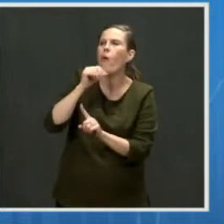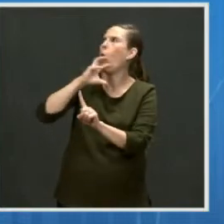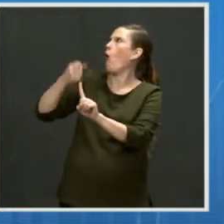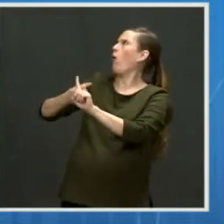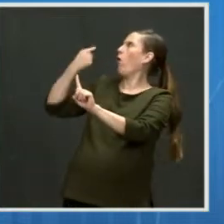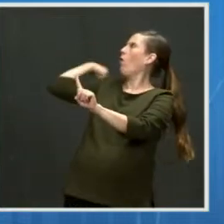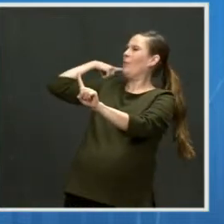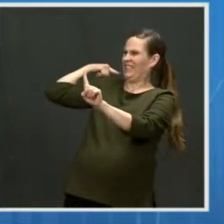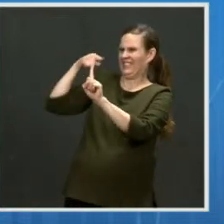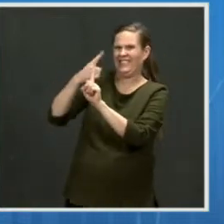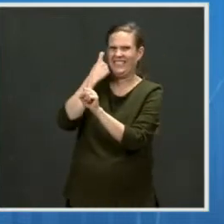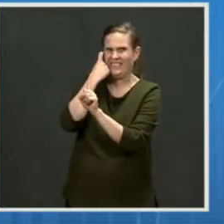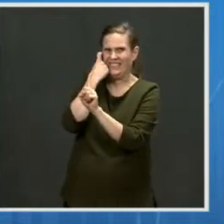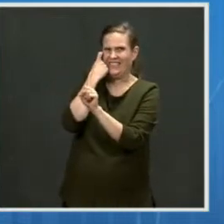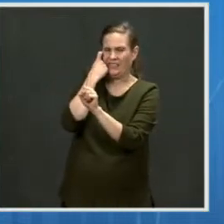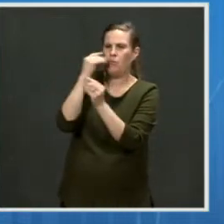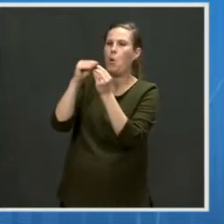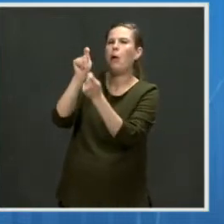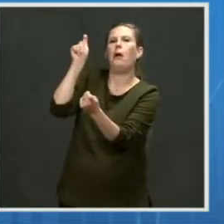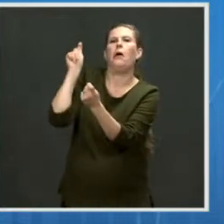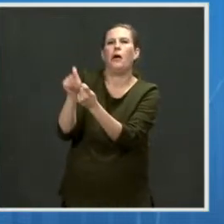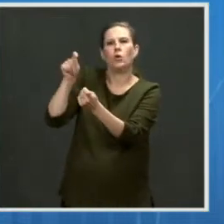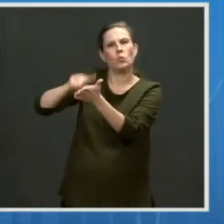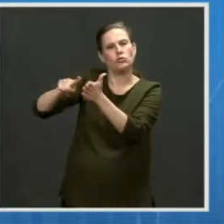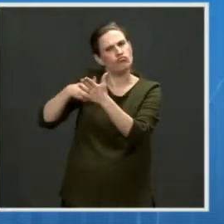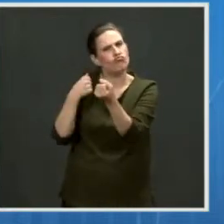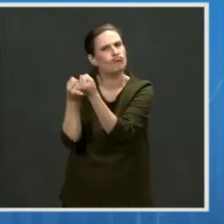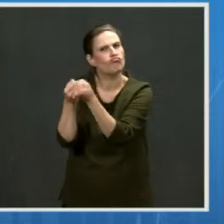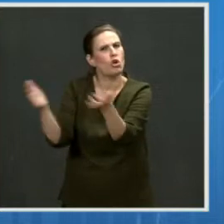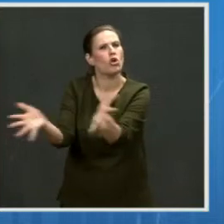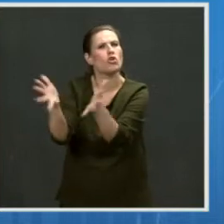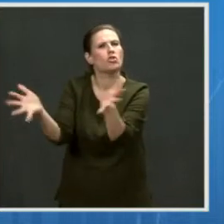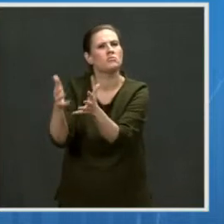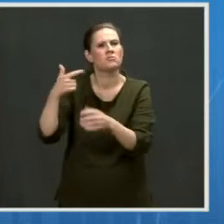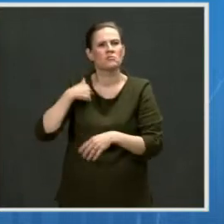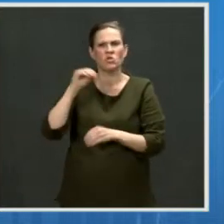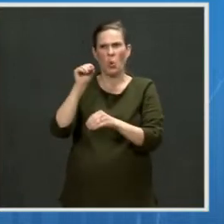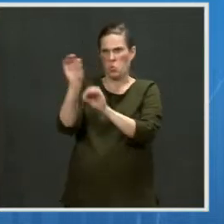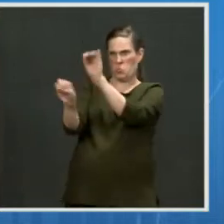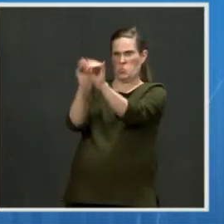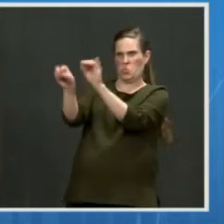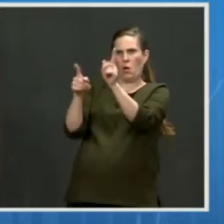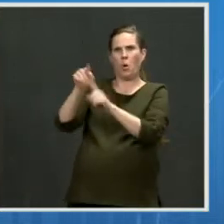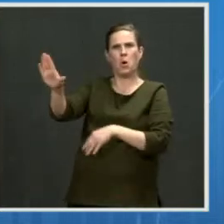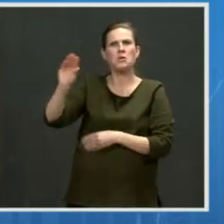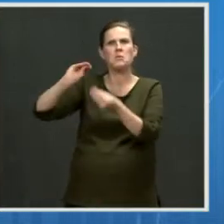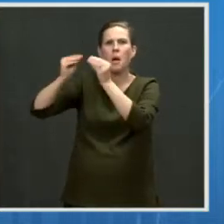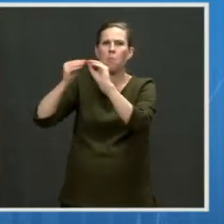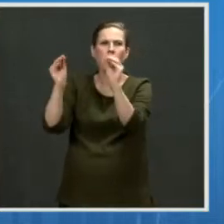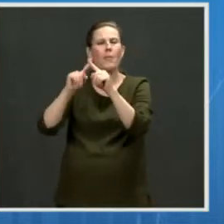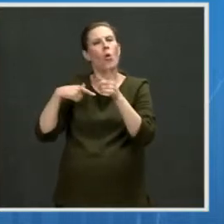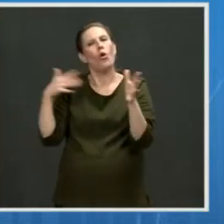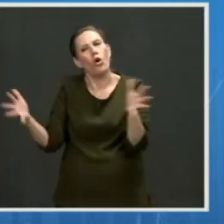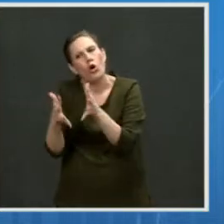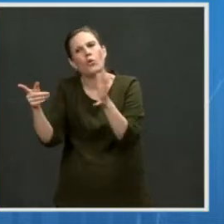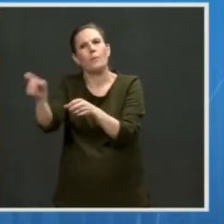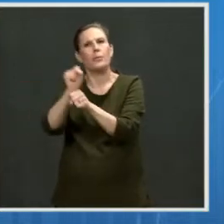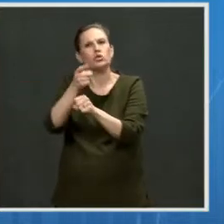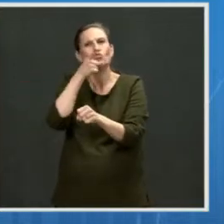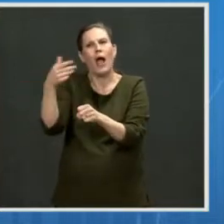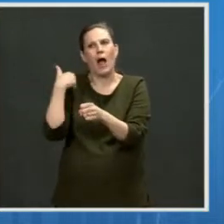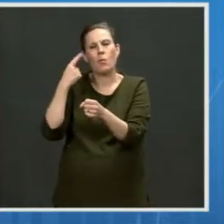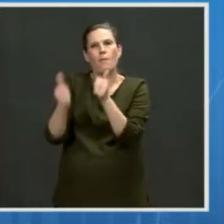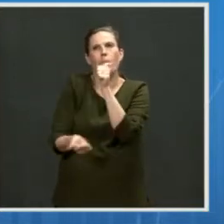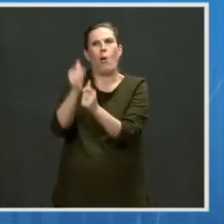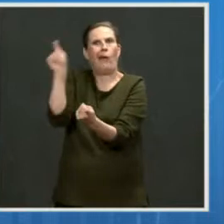accurate data. So I didn't question their data at all. I just urged them to work closely with the DSMB. And